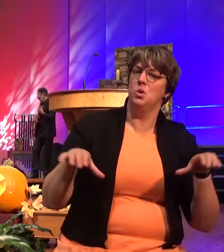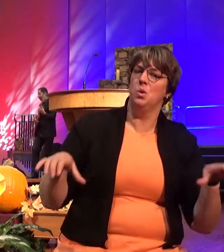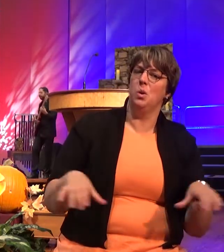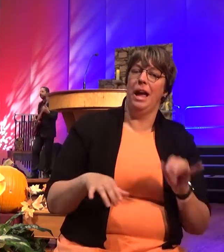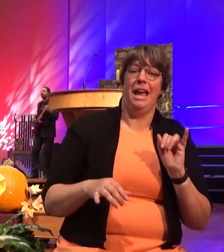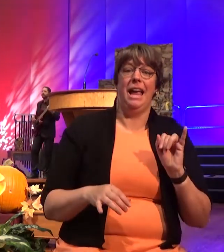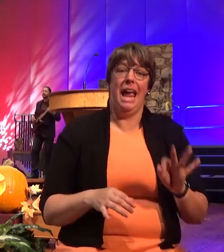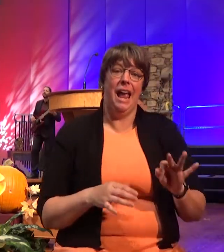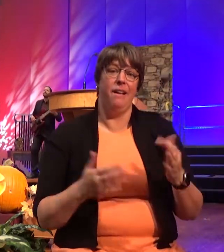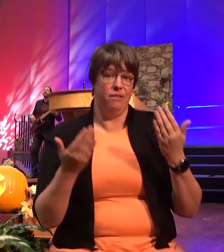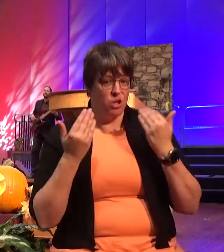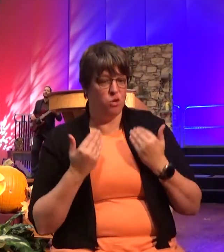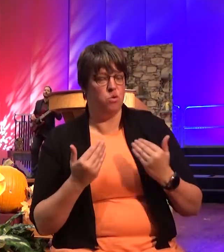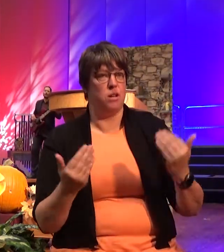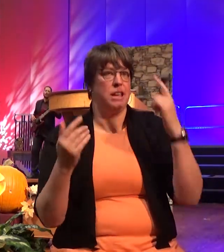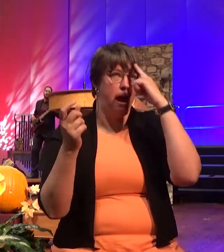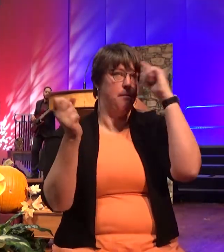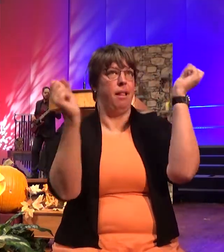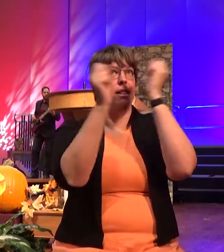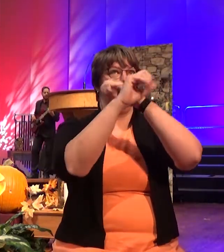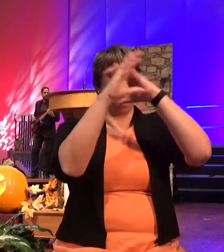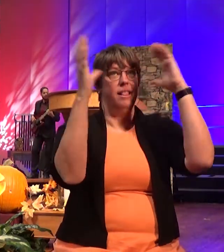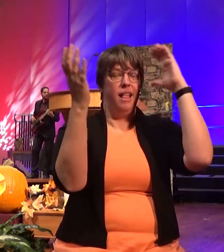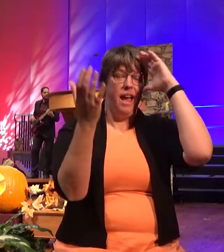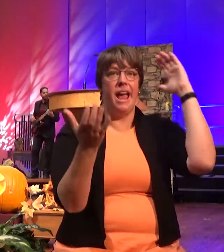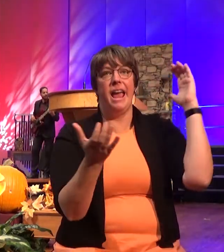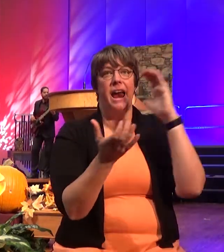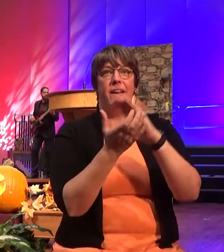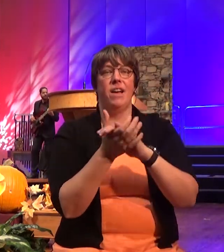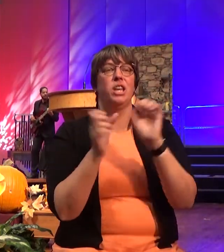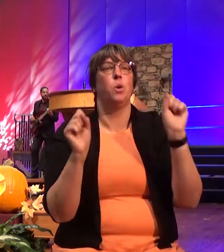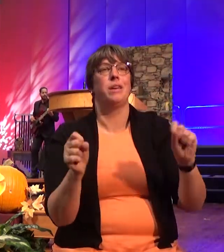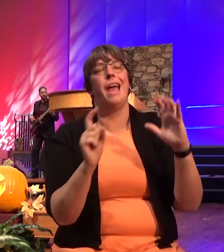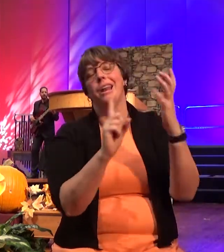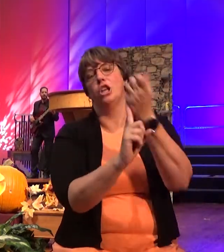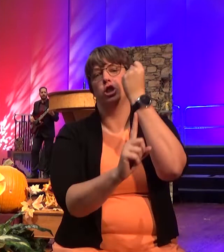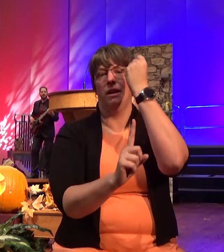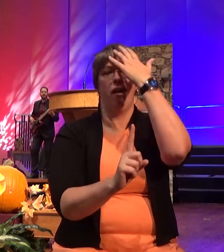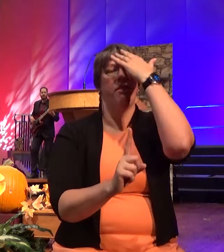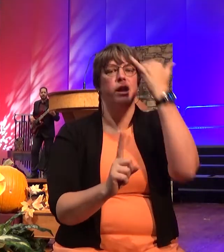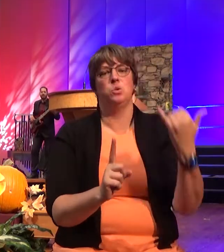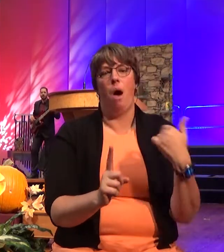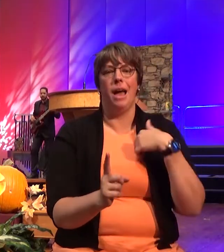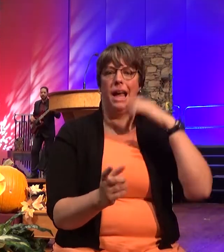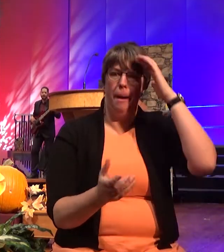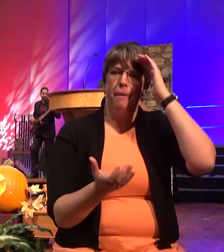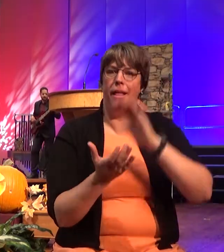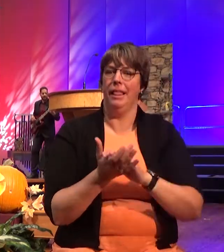Achieve it, that's why I believe in you.